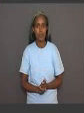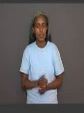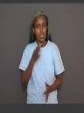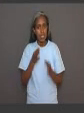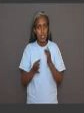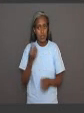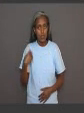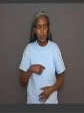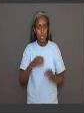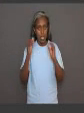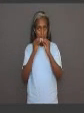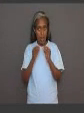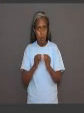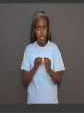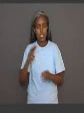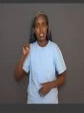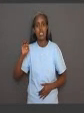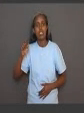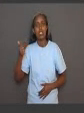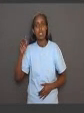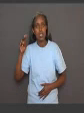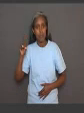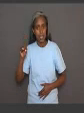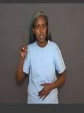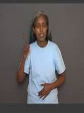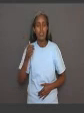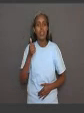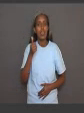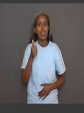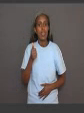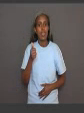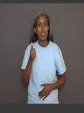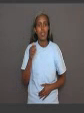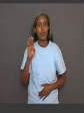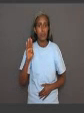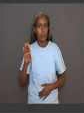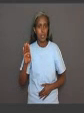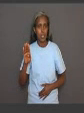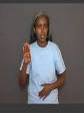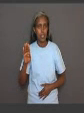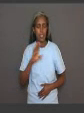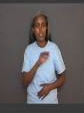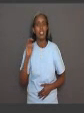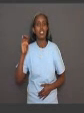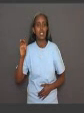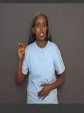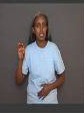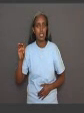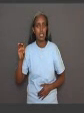If we calculate the mean for shop A, B, and